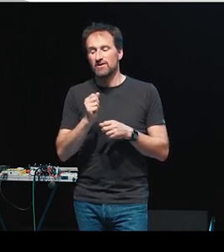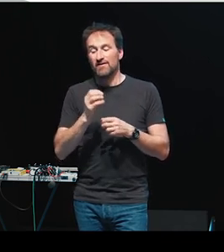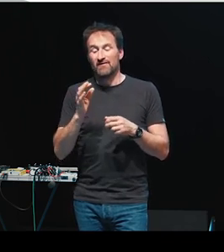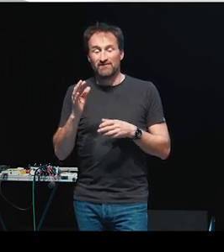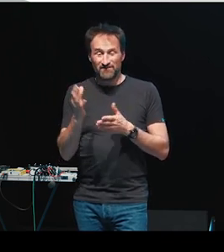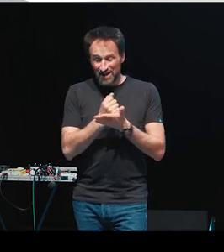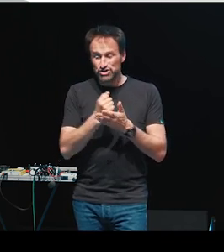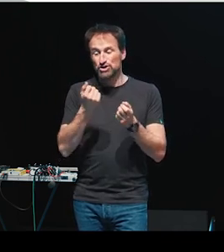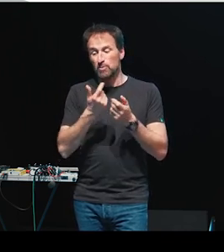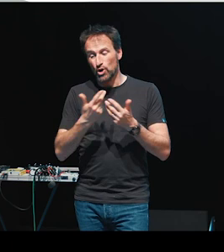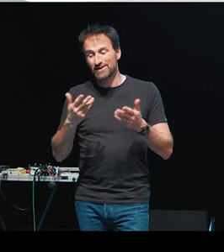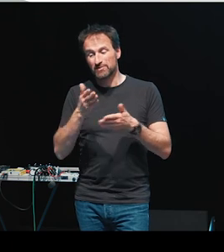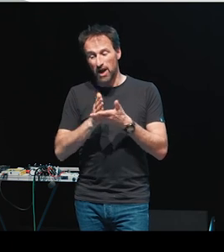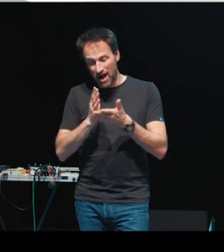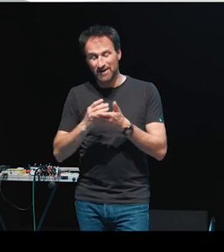Apollo.